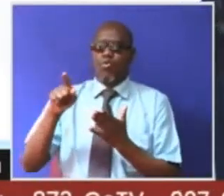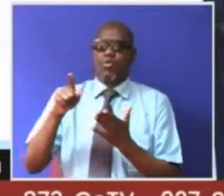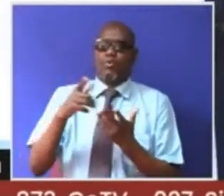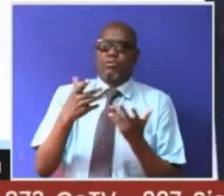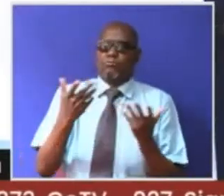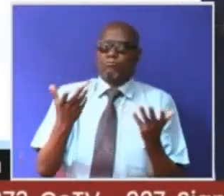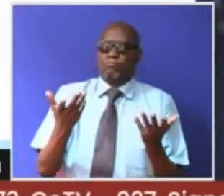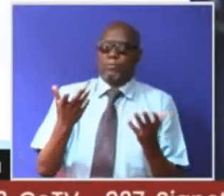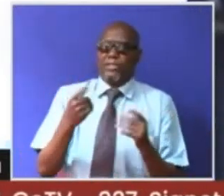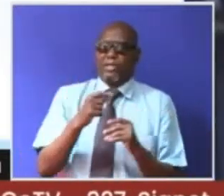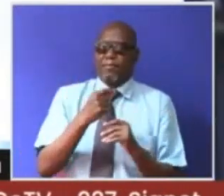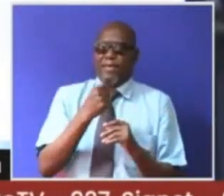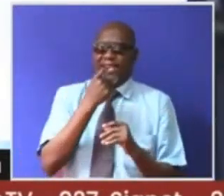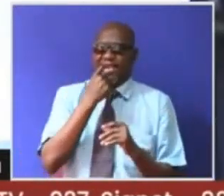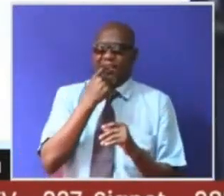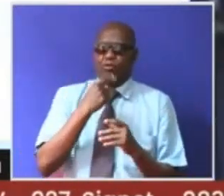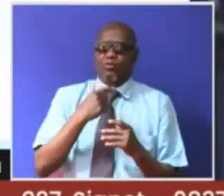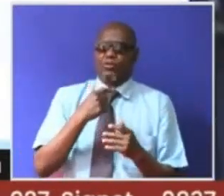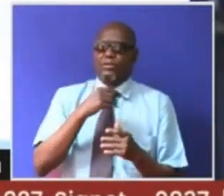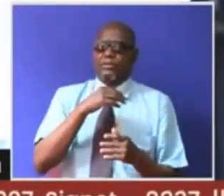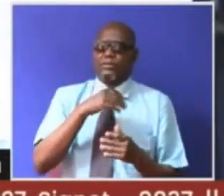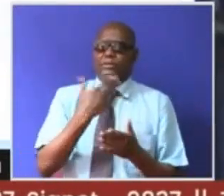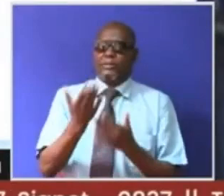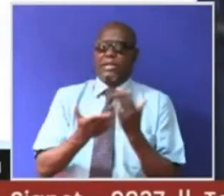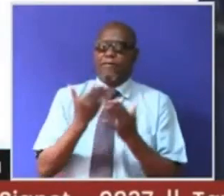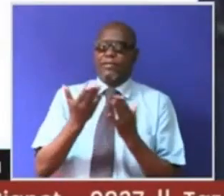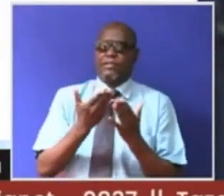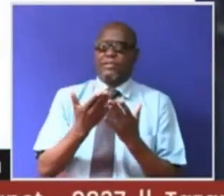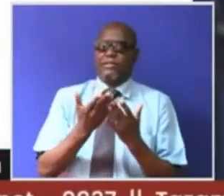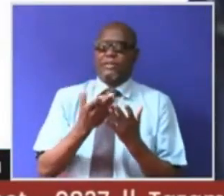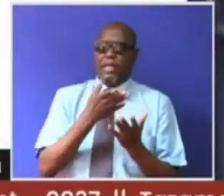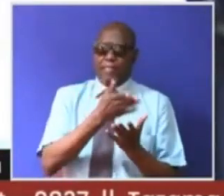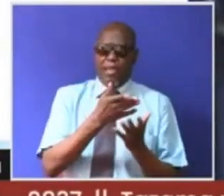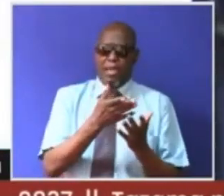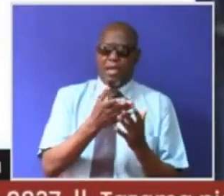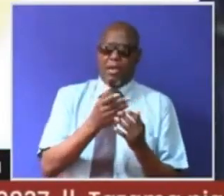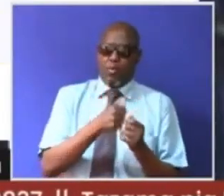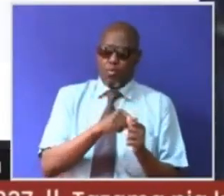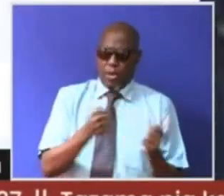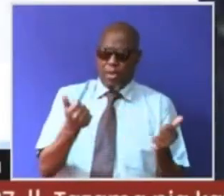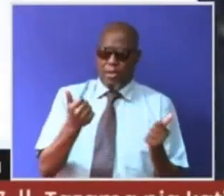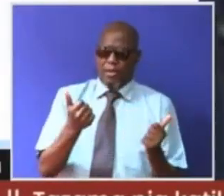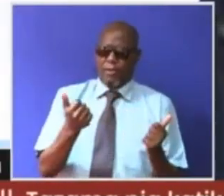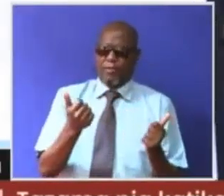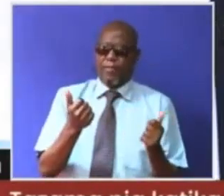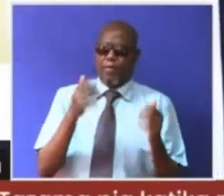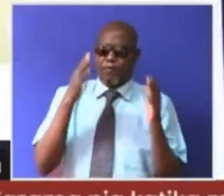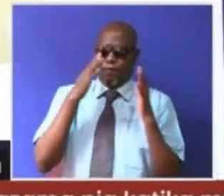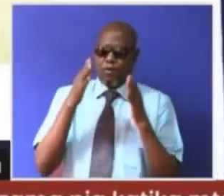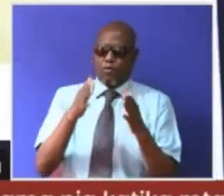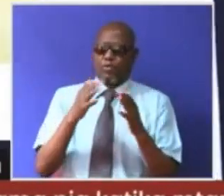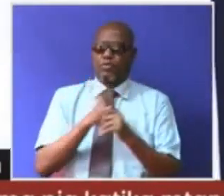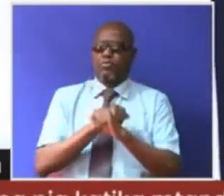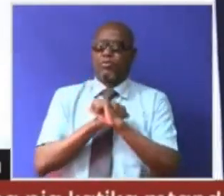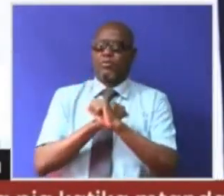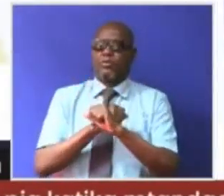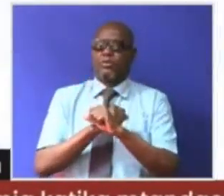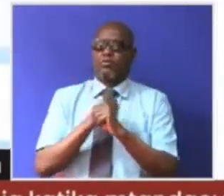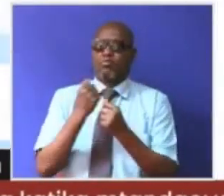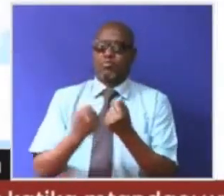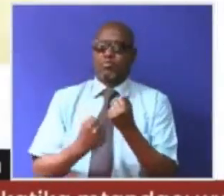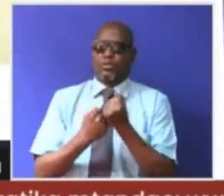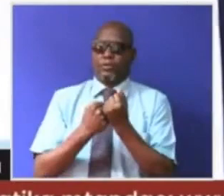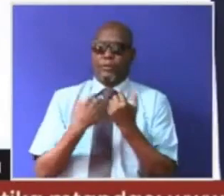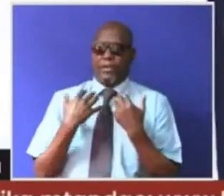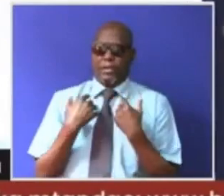for dental services. It is important that the benefits package for dental services is comprehensive, focusing on preventive and promotive health,